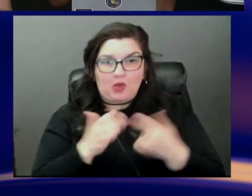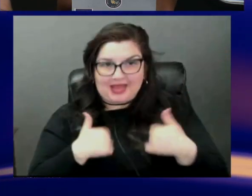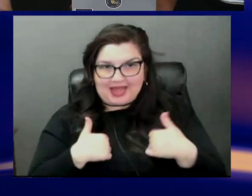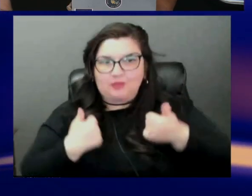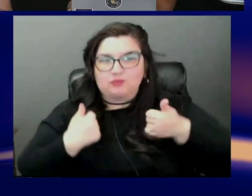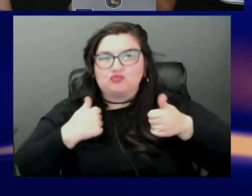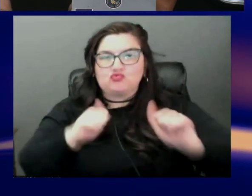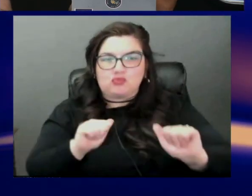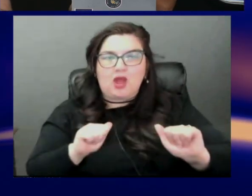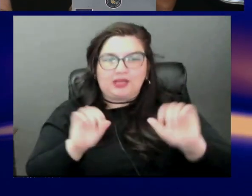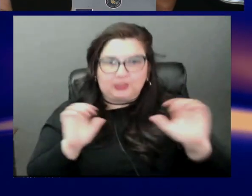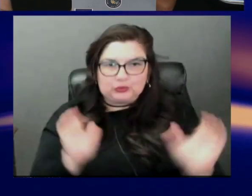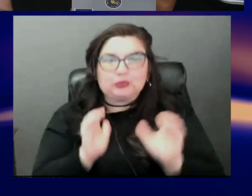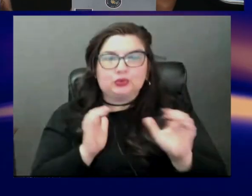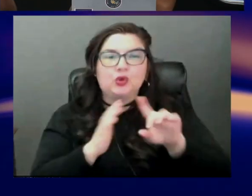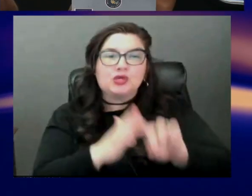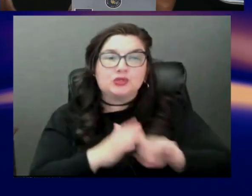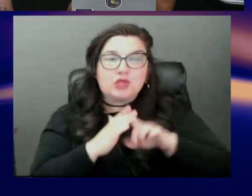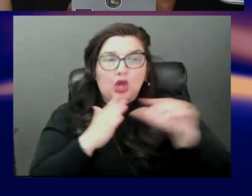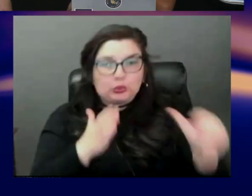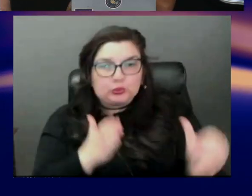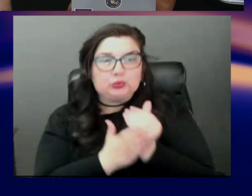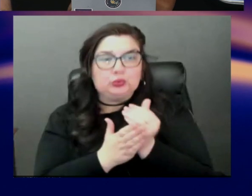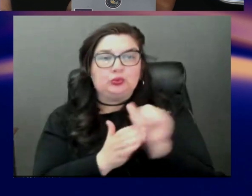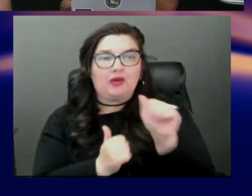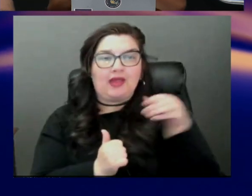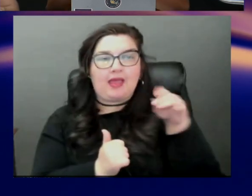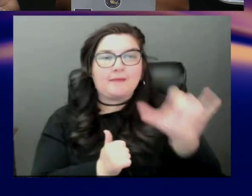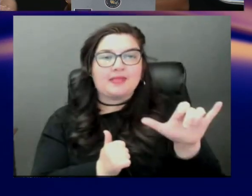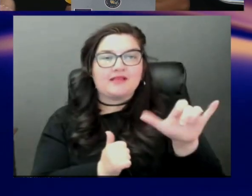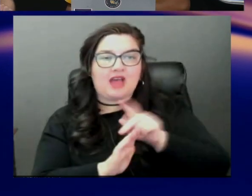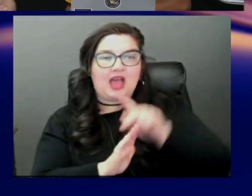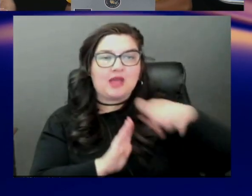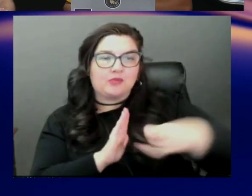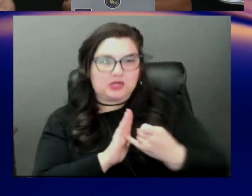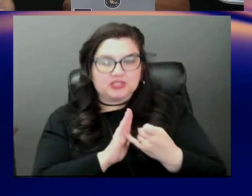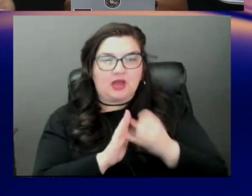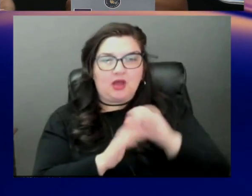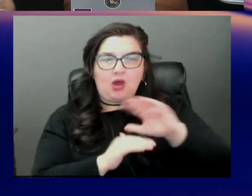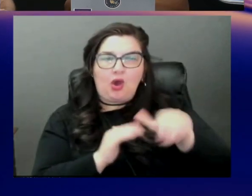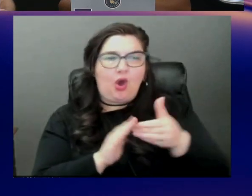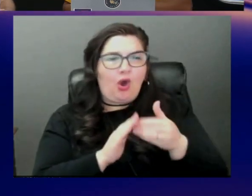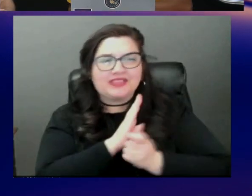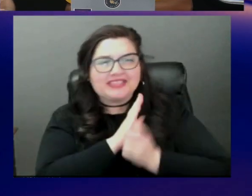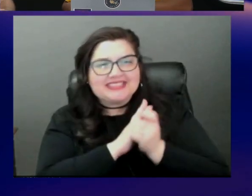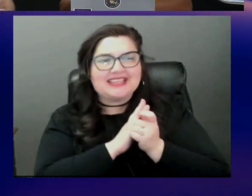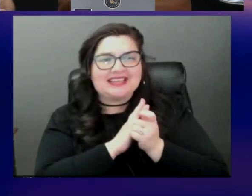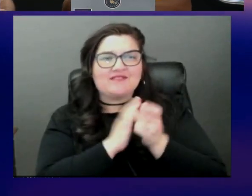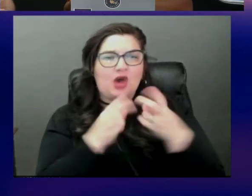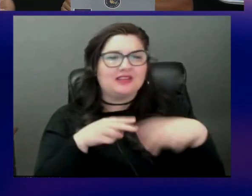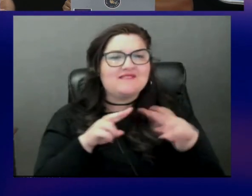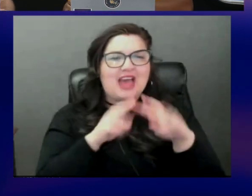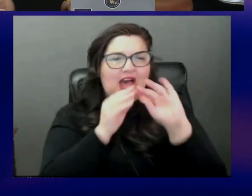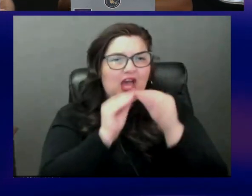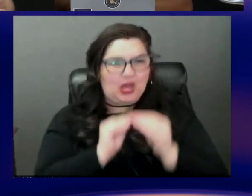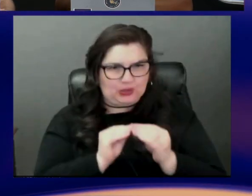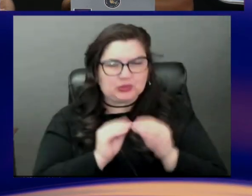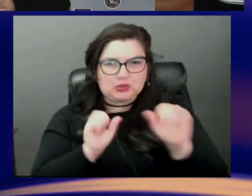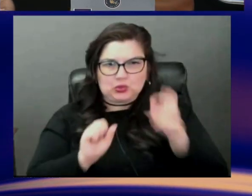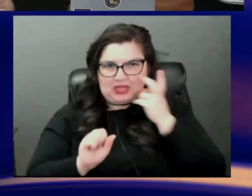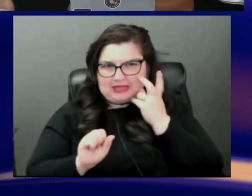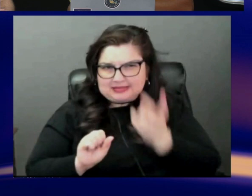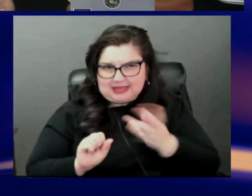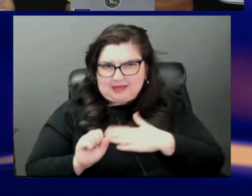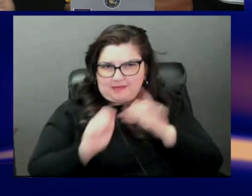is essentially start a brand new Amplify project. So we're going to enter in all the default values, and you could take a look at my screen, see some of the information, some